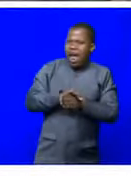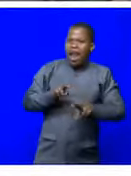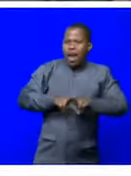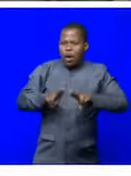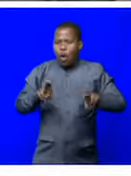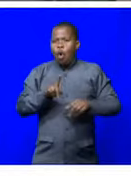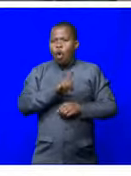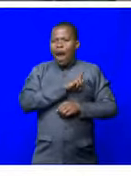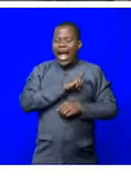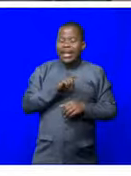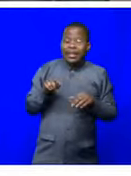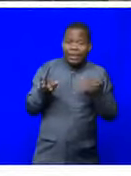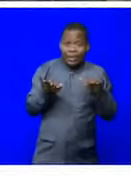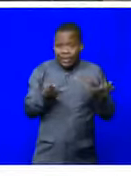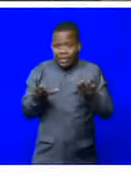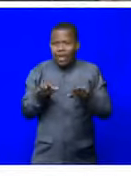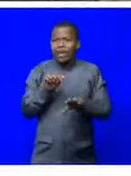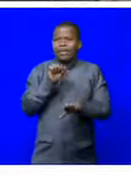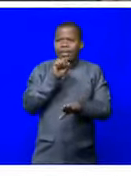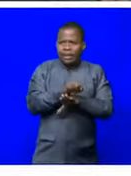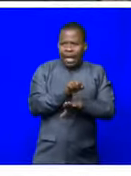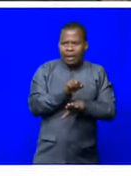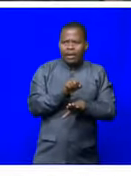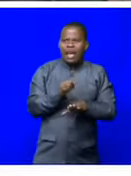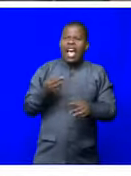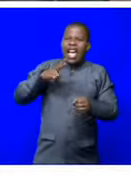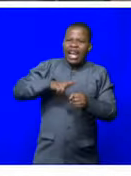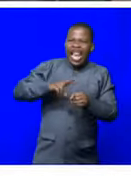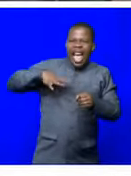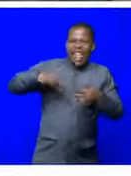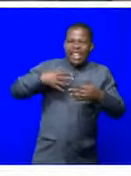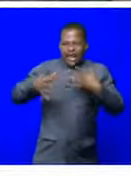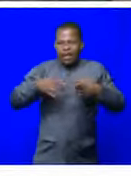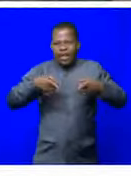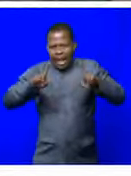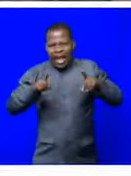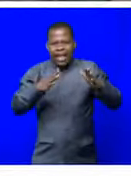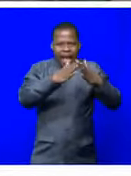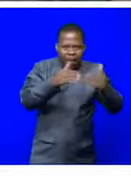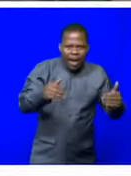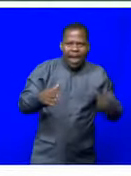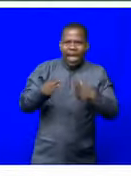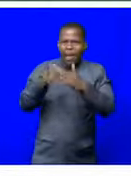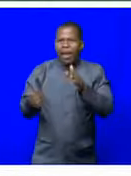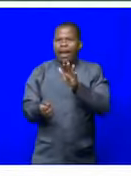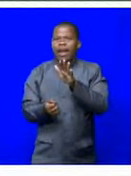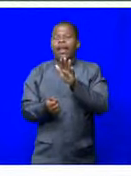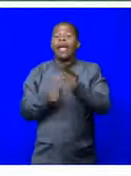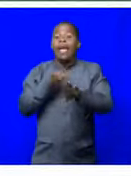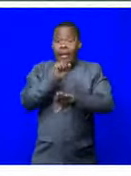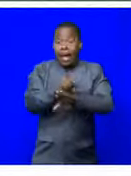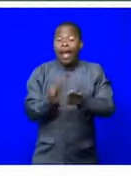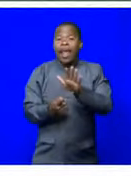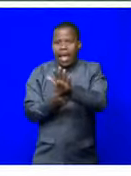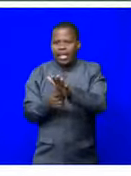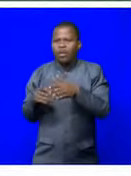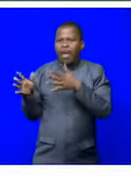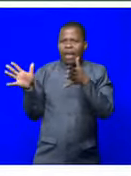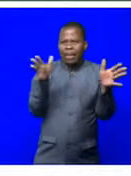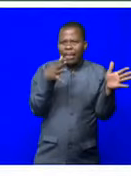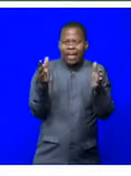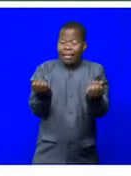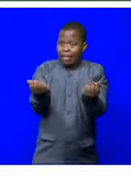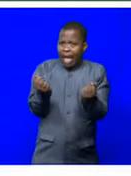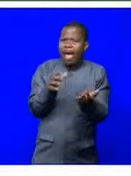catastrophic effects of extreme disasters exacerbated by same. Gcina dladla lose